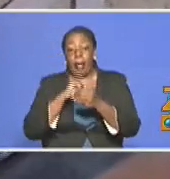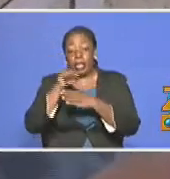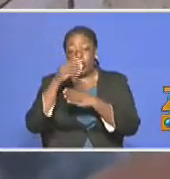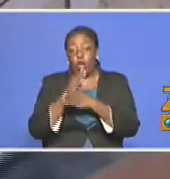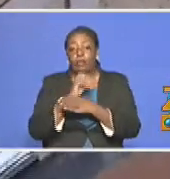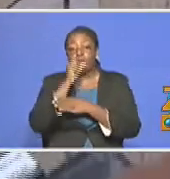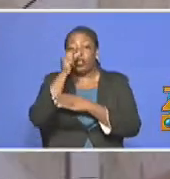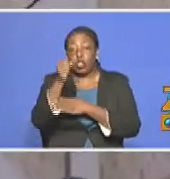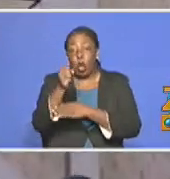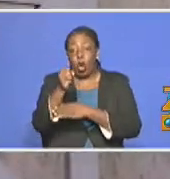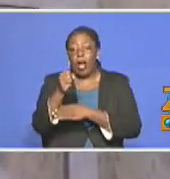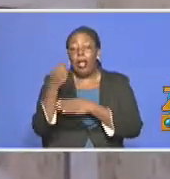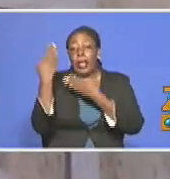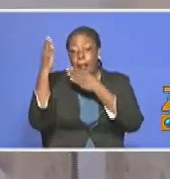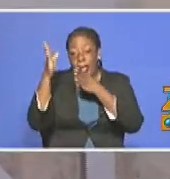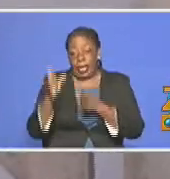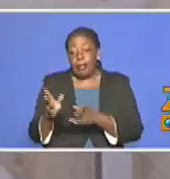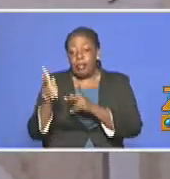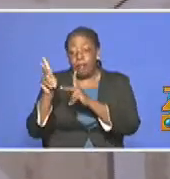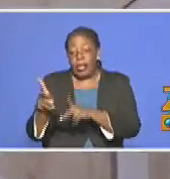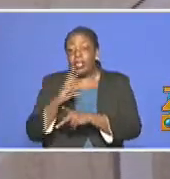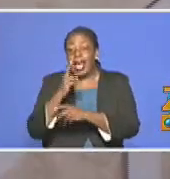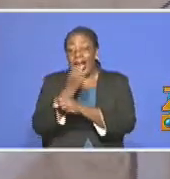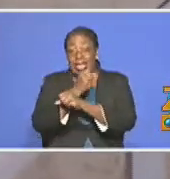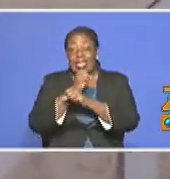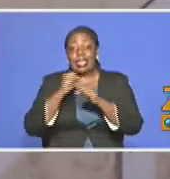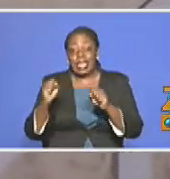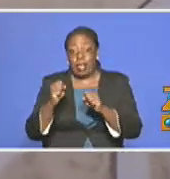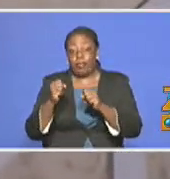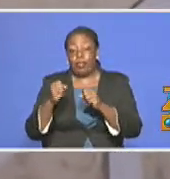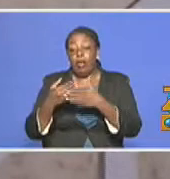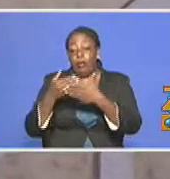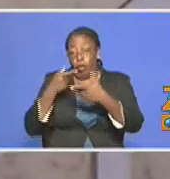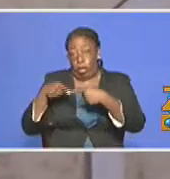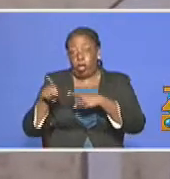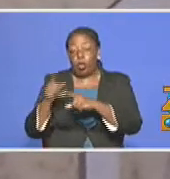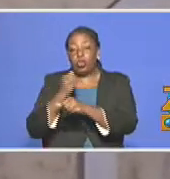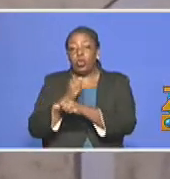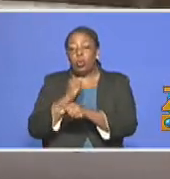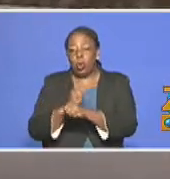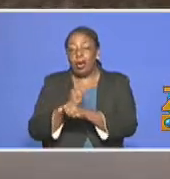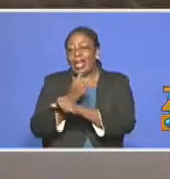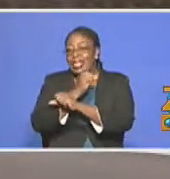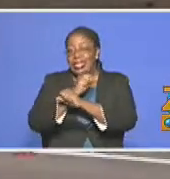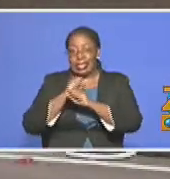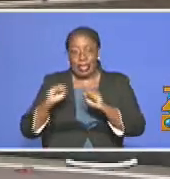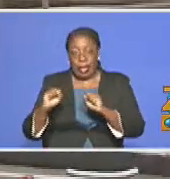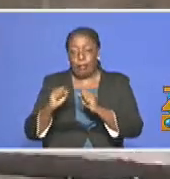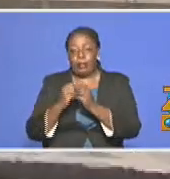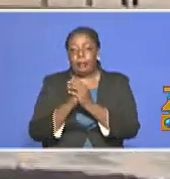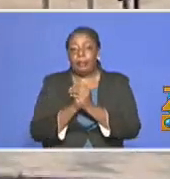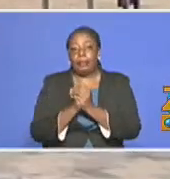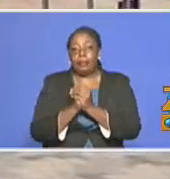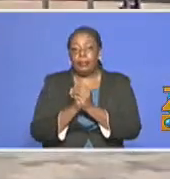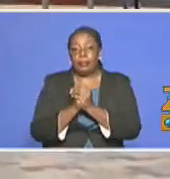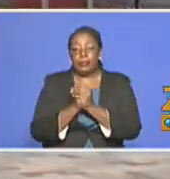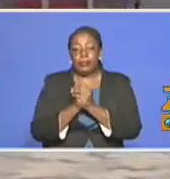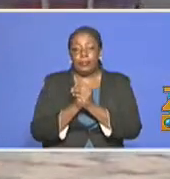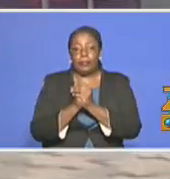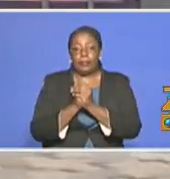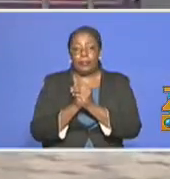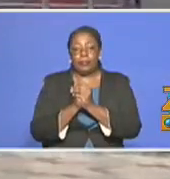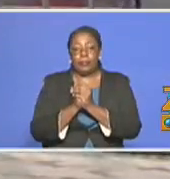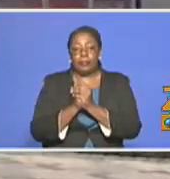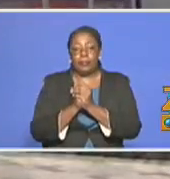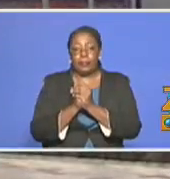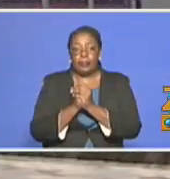ensure that those Bahamian vendors are safe when they go to work, as safe as possible. Cleopatra Murphy,